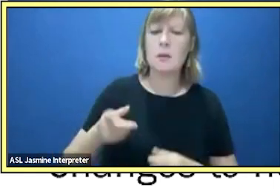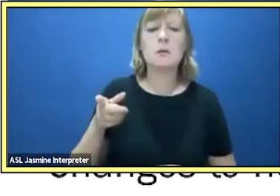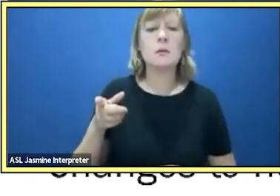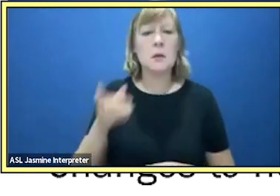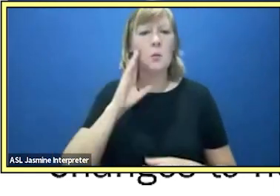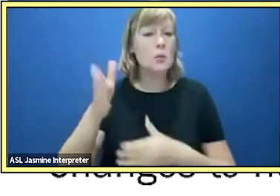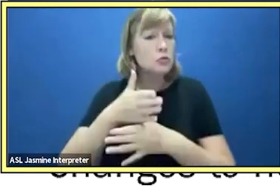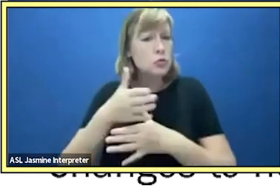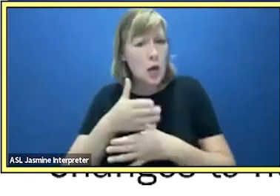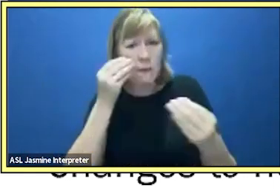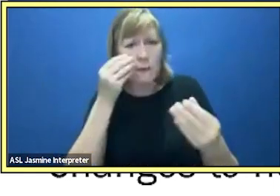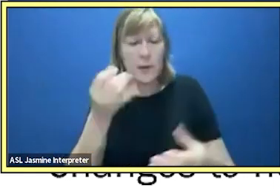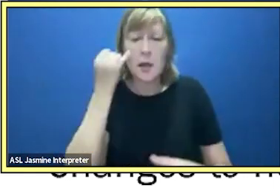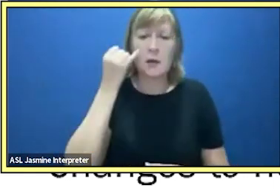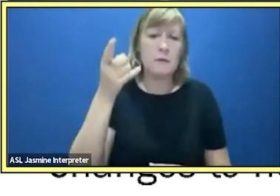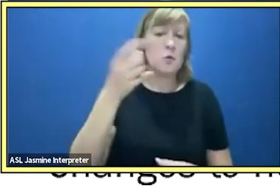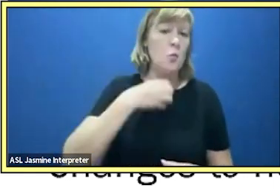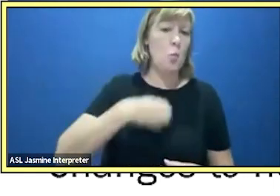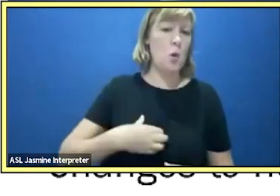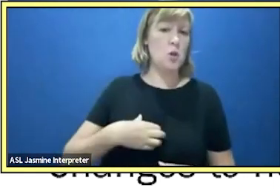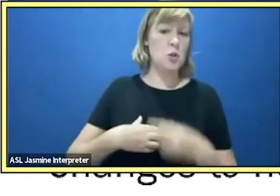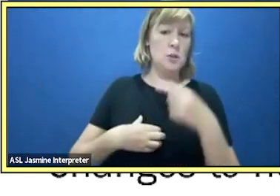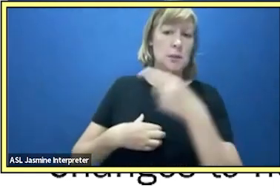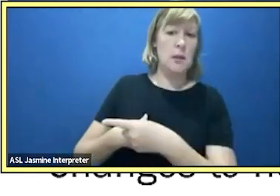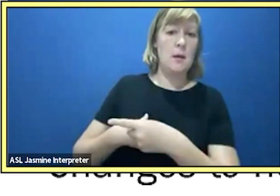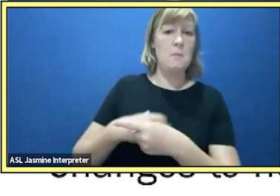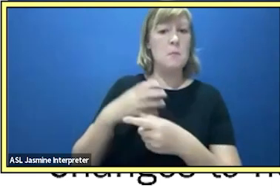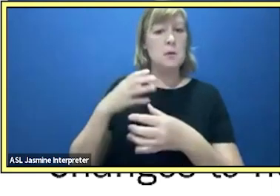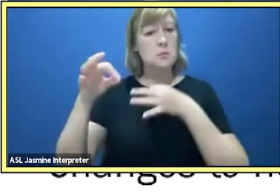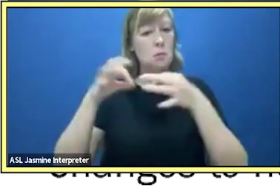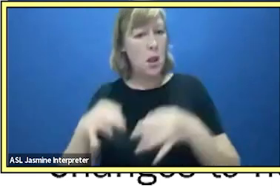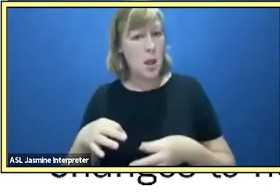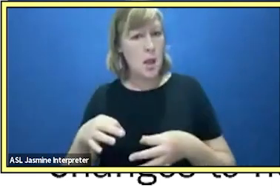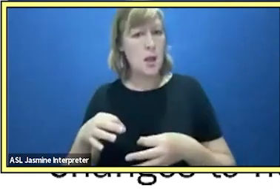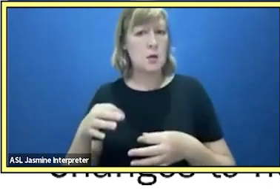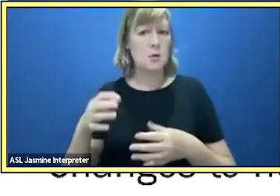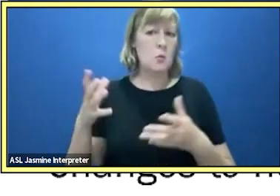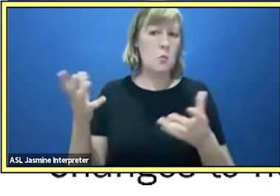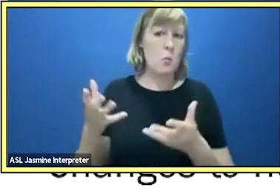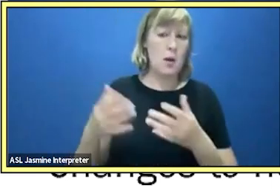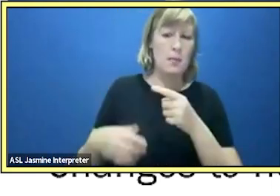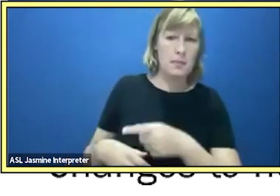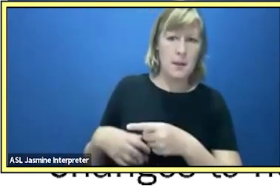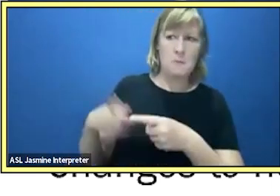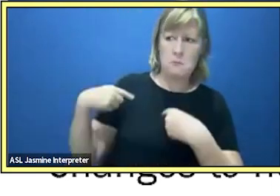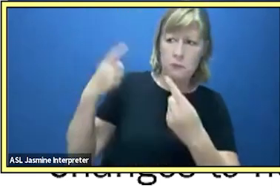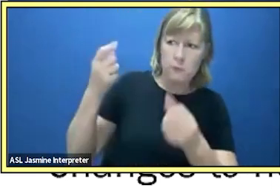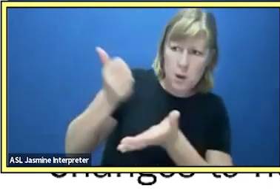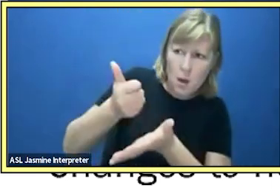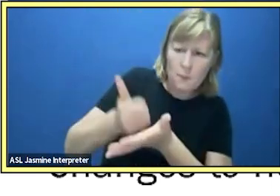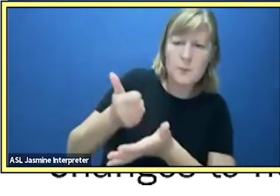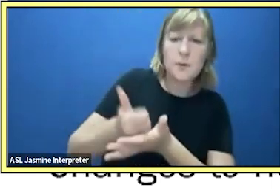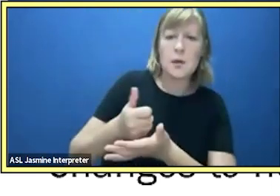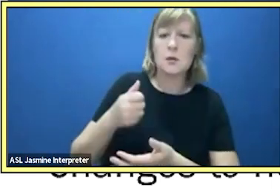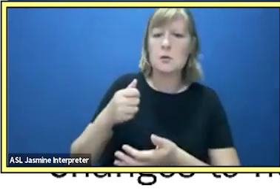They will help share information if you wish them to be a part of those meetings to talk about, what they've been